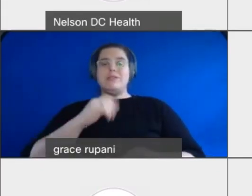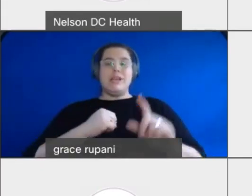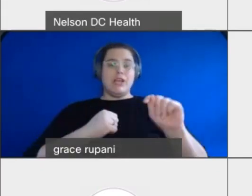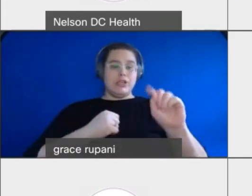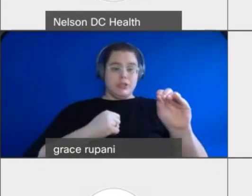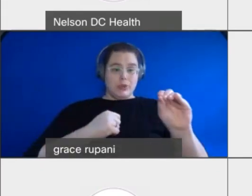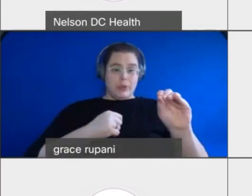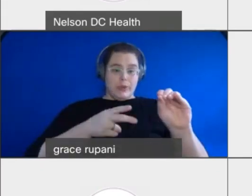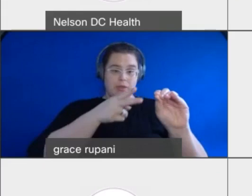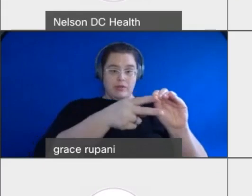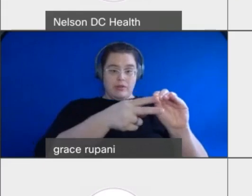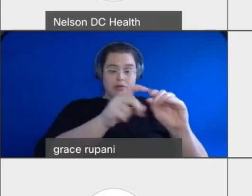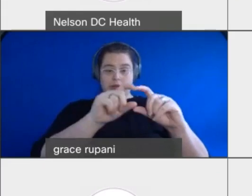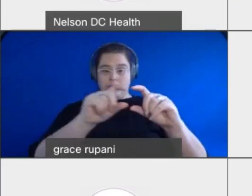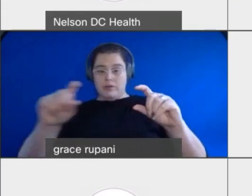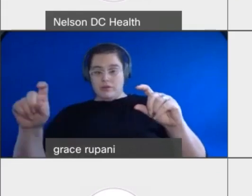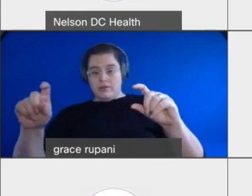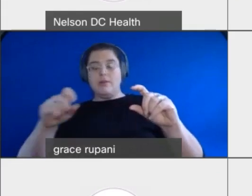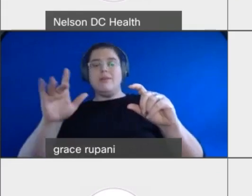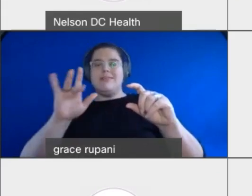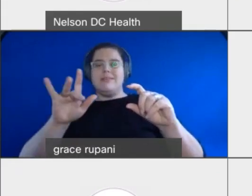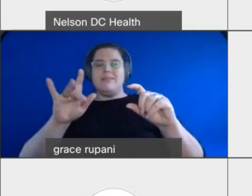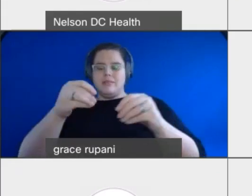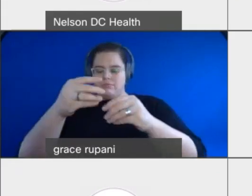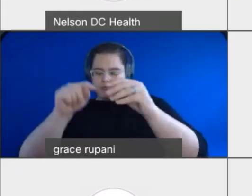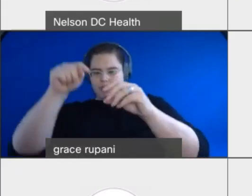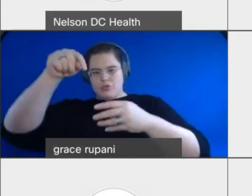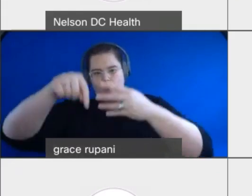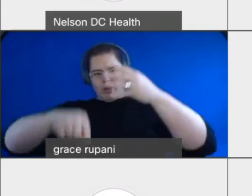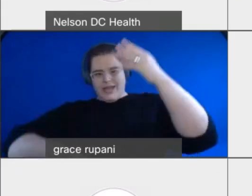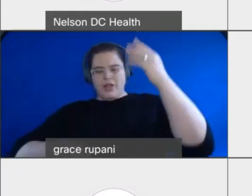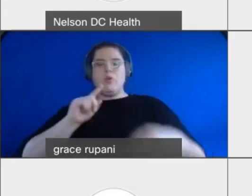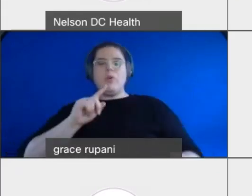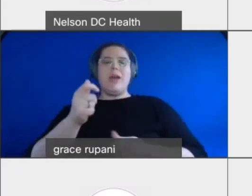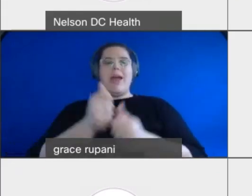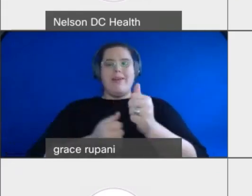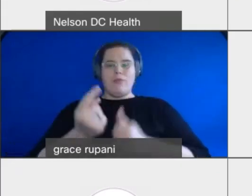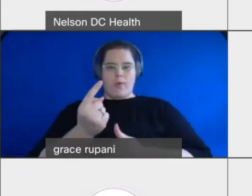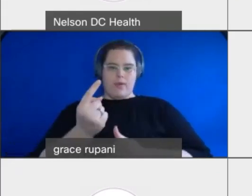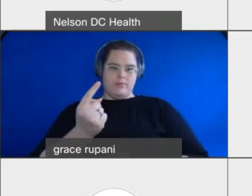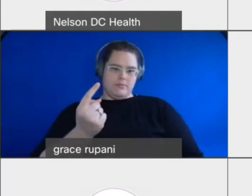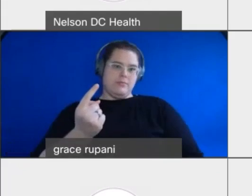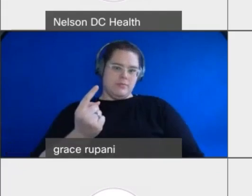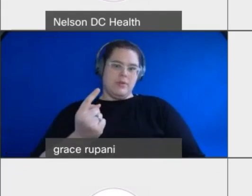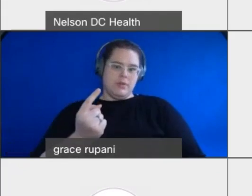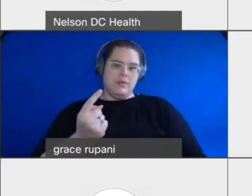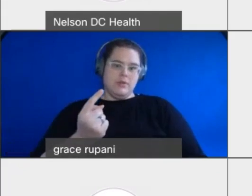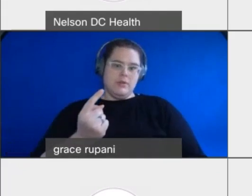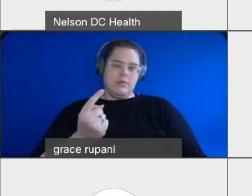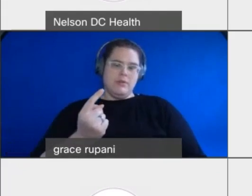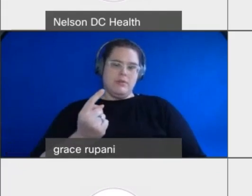where it says everyone. Because when you first open the chat box, what shows